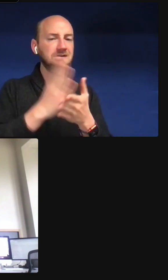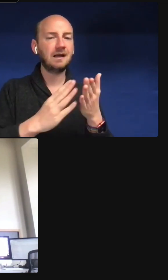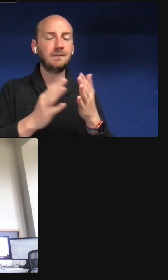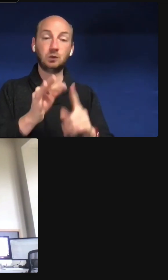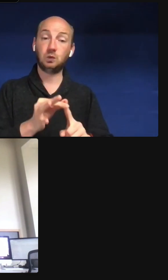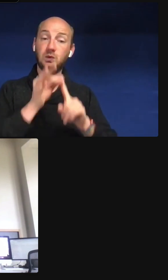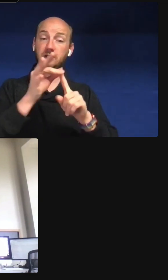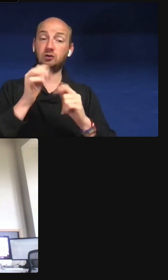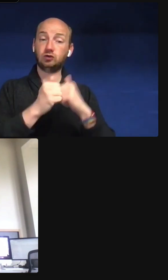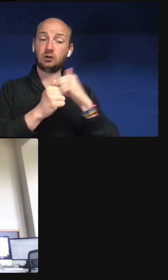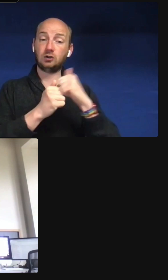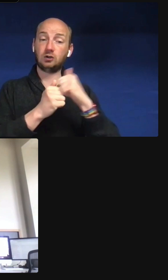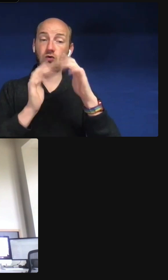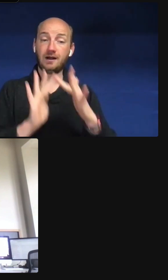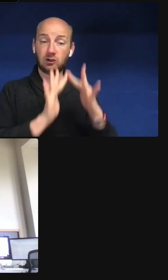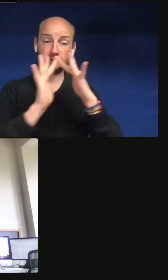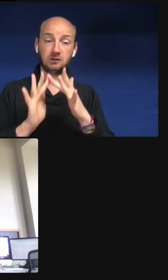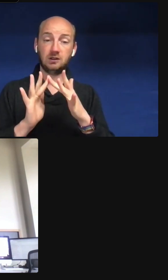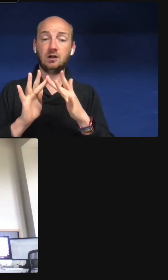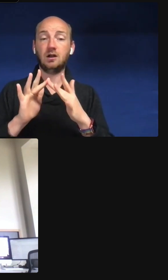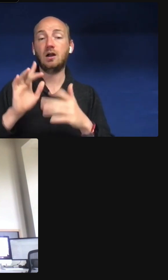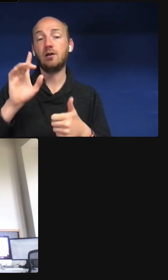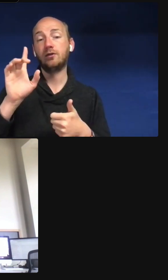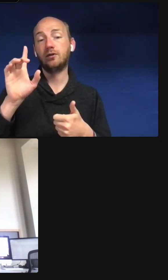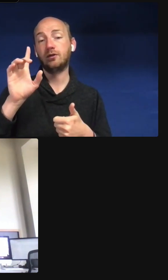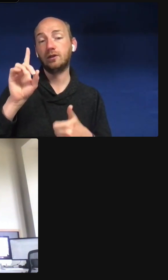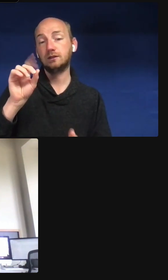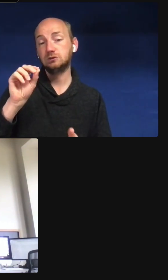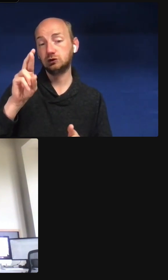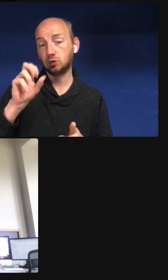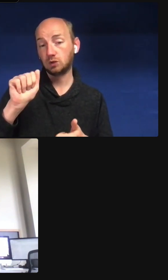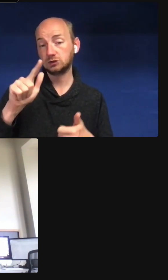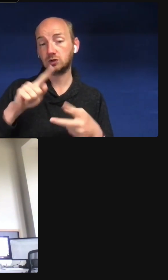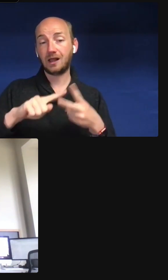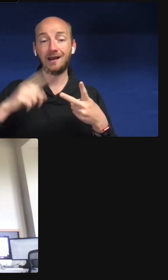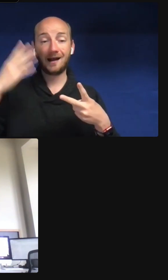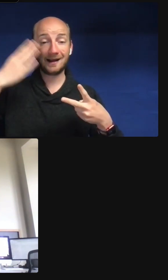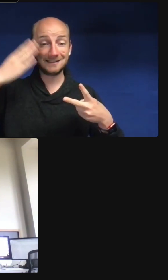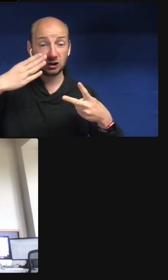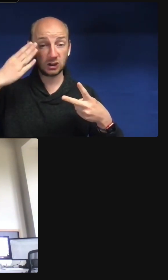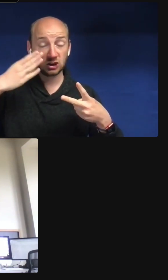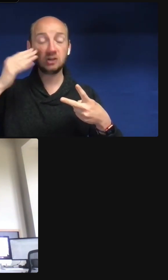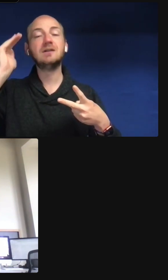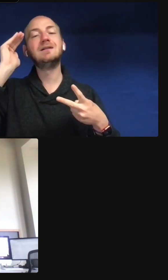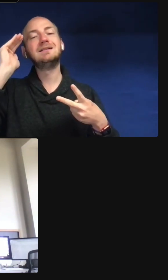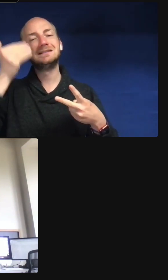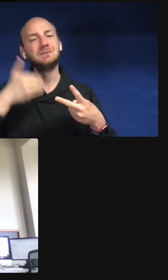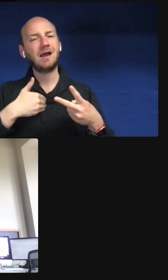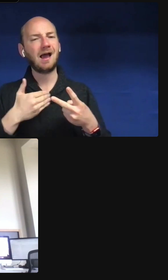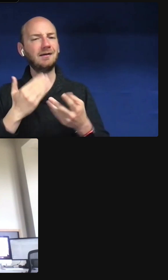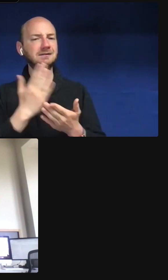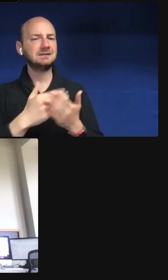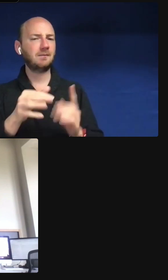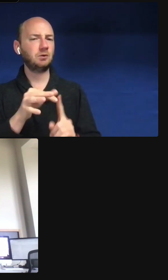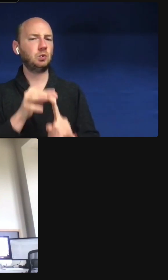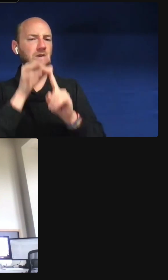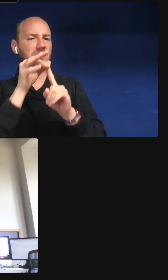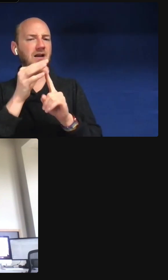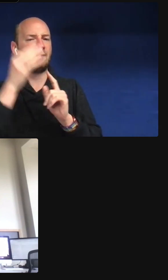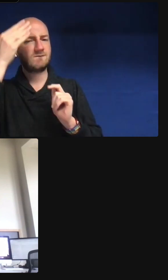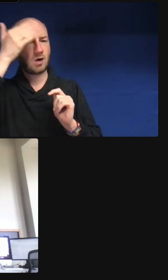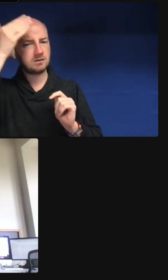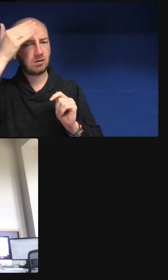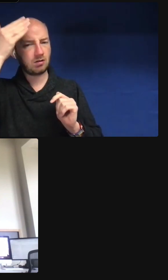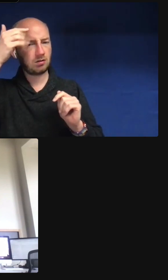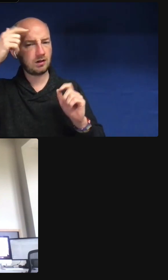past, but the dorsal anterior insula seem to have some, unique frontal connections that we didn't see for the other subdivisions.